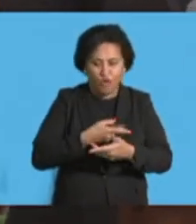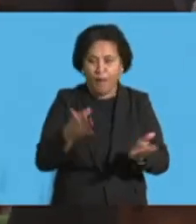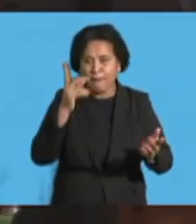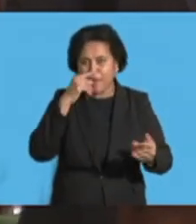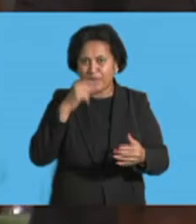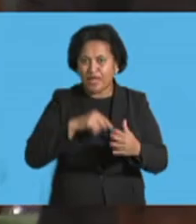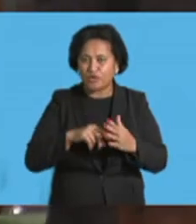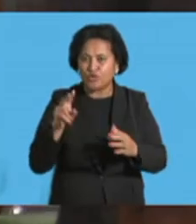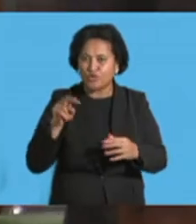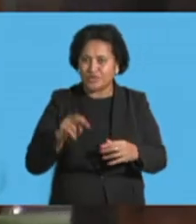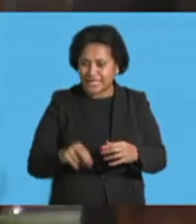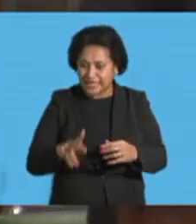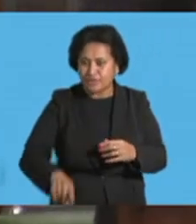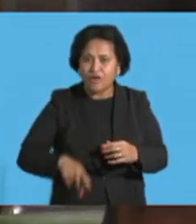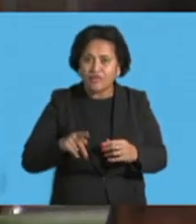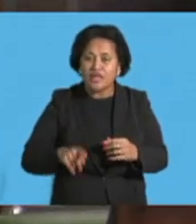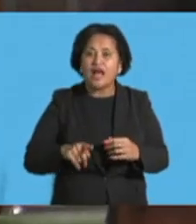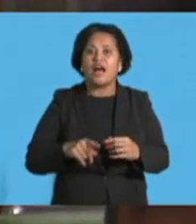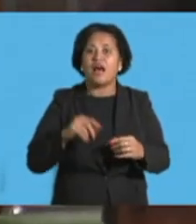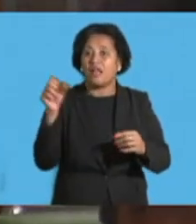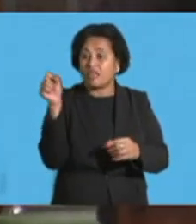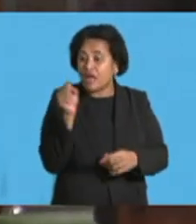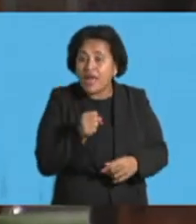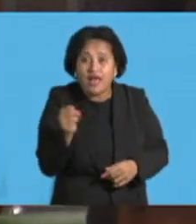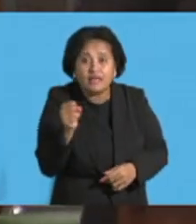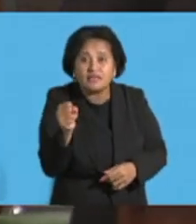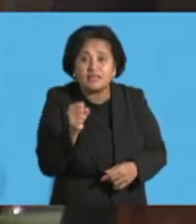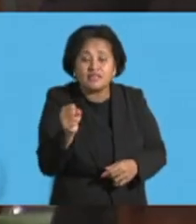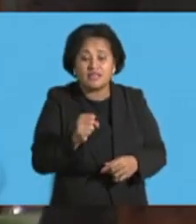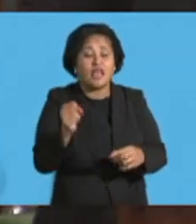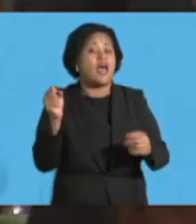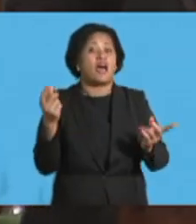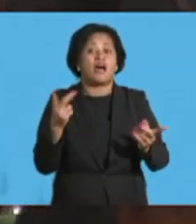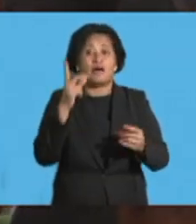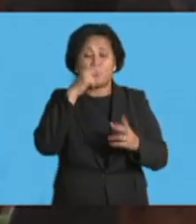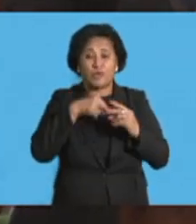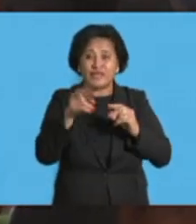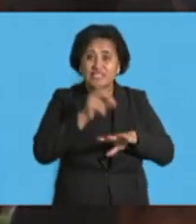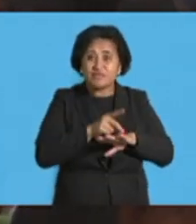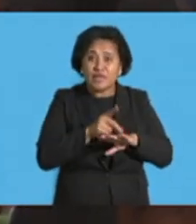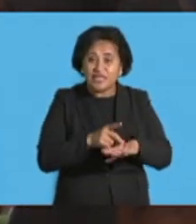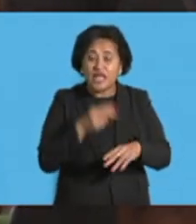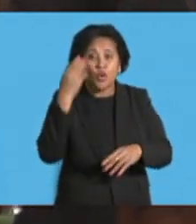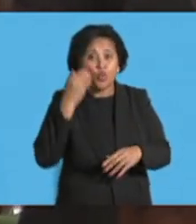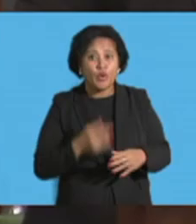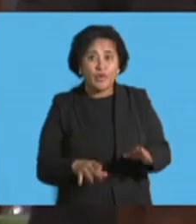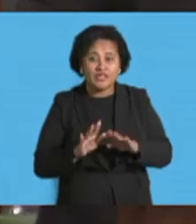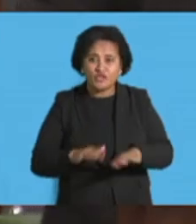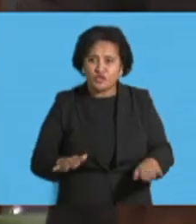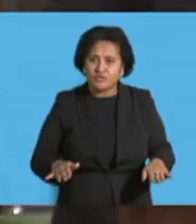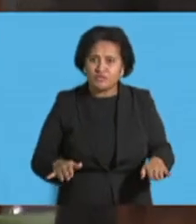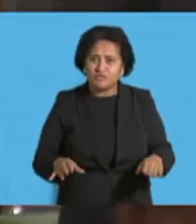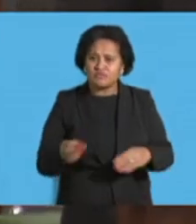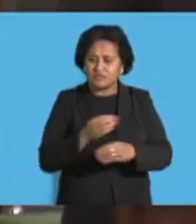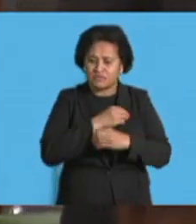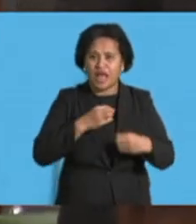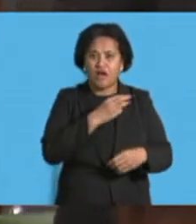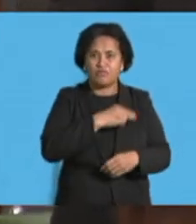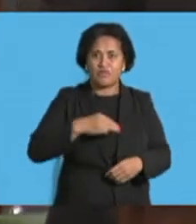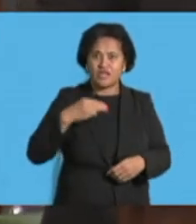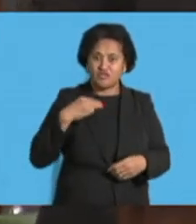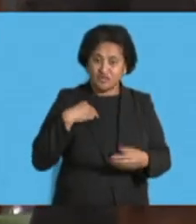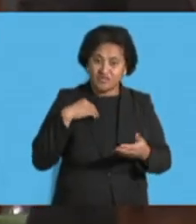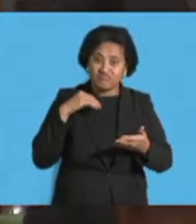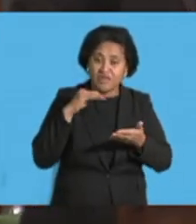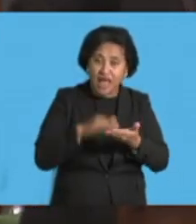the elderly, people living with disabilities, women and children adequately. Our ministry has also been able to assist